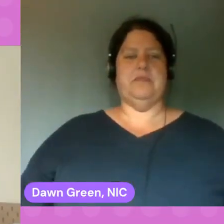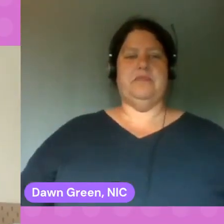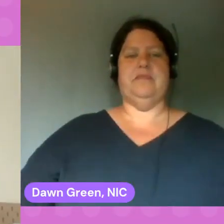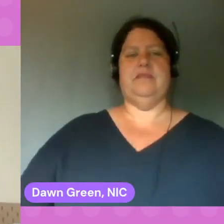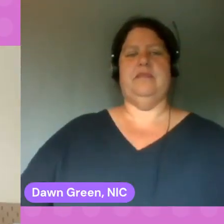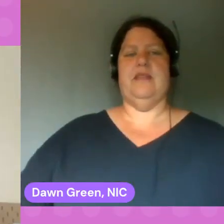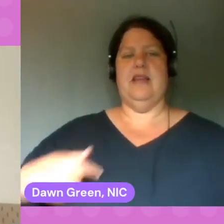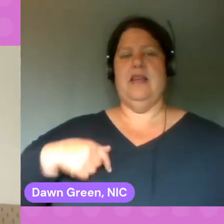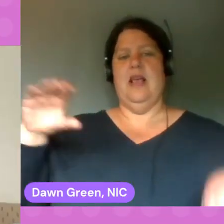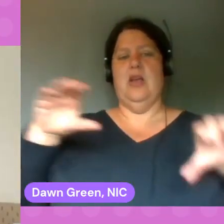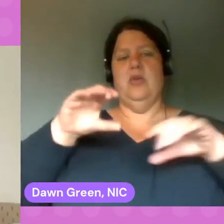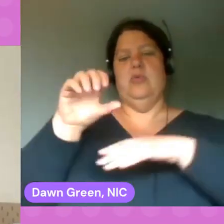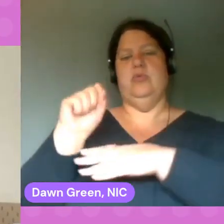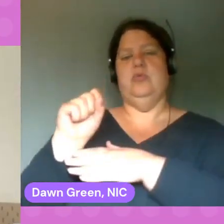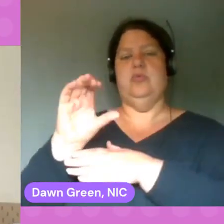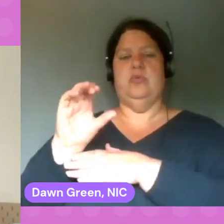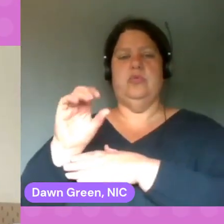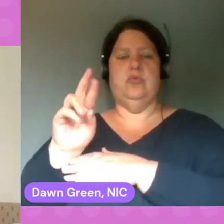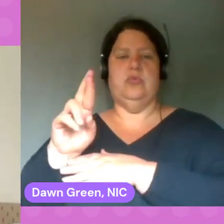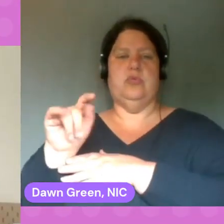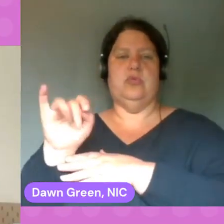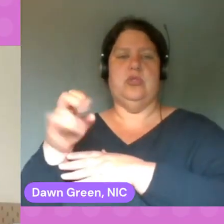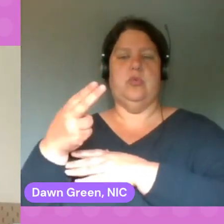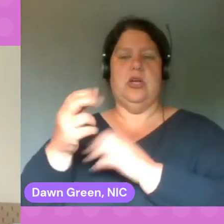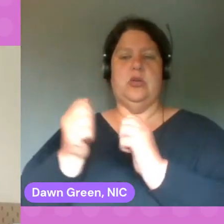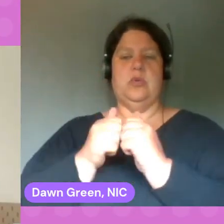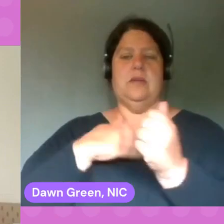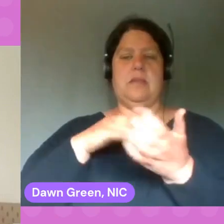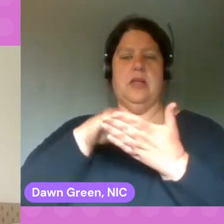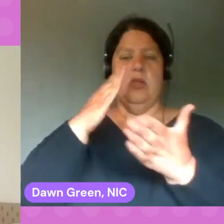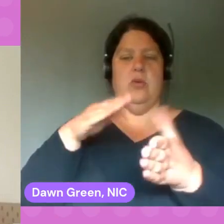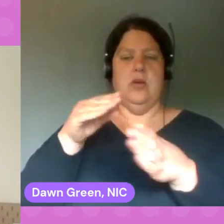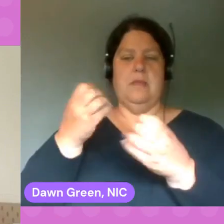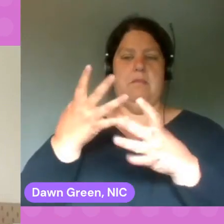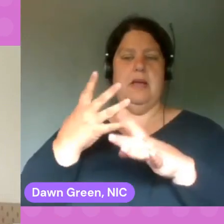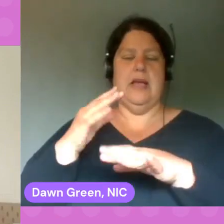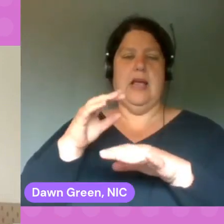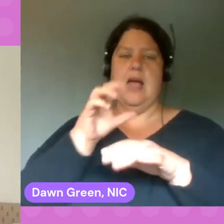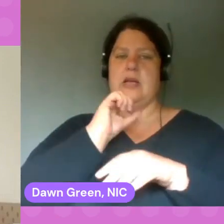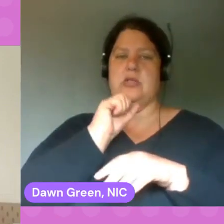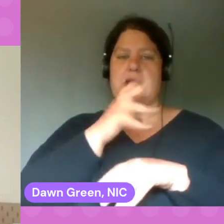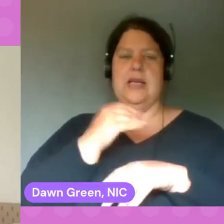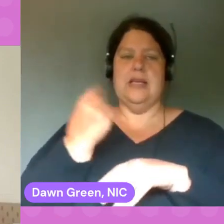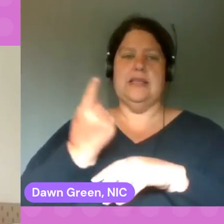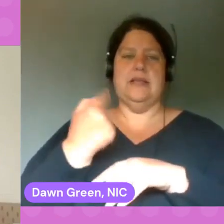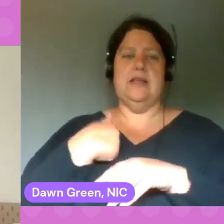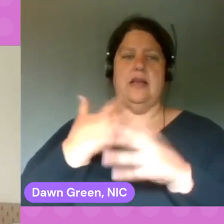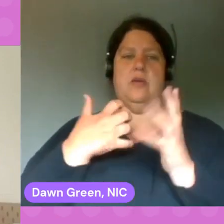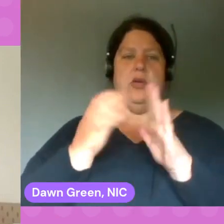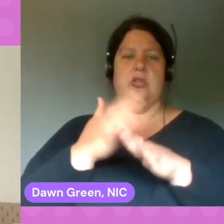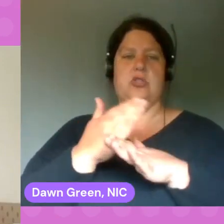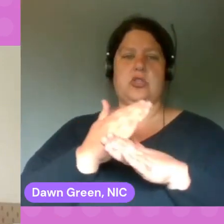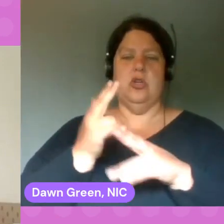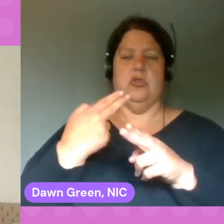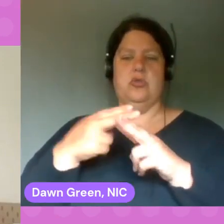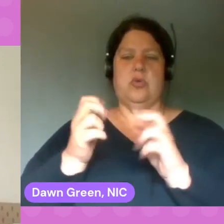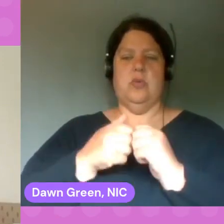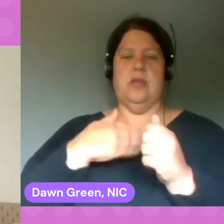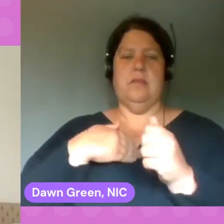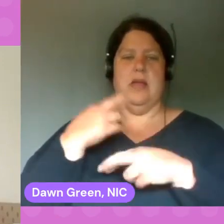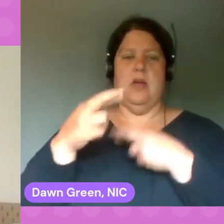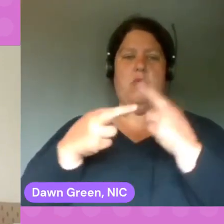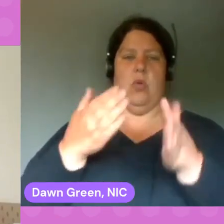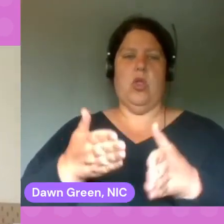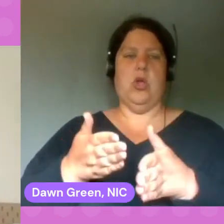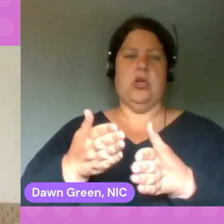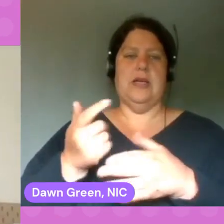Scratch with my learners of many ages in the libraries there. And something that I wanted to share really quickly with my rollers